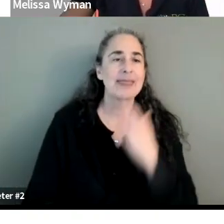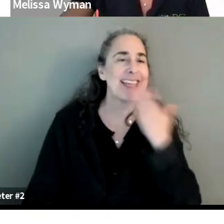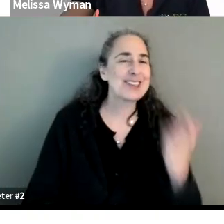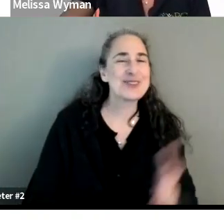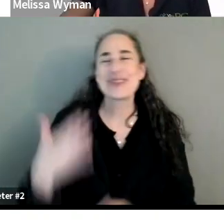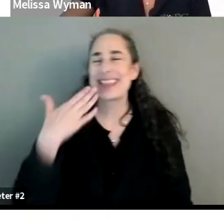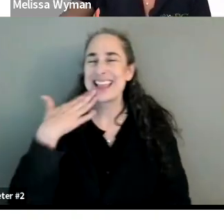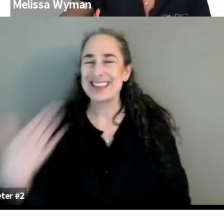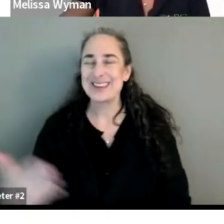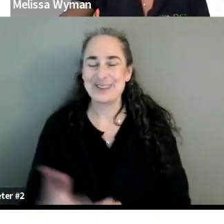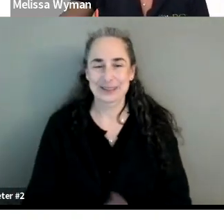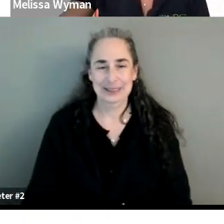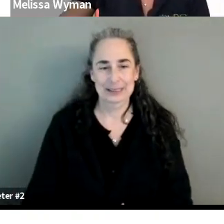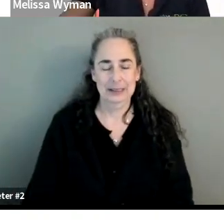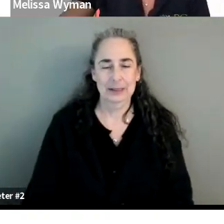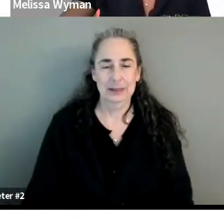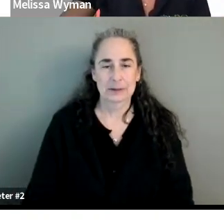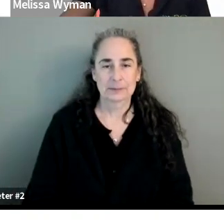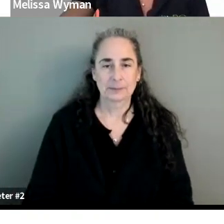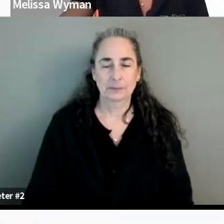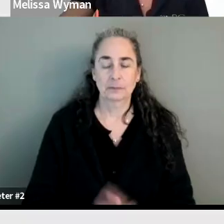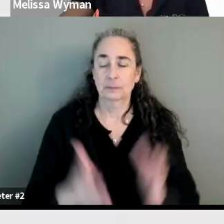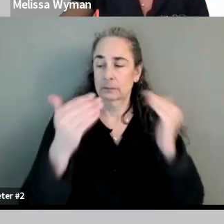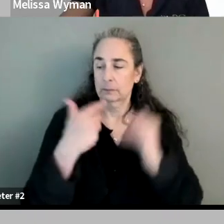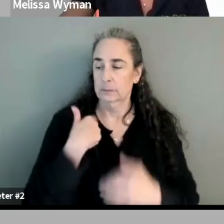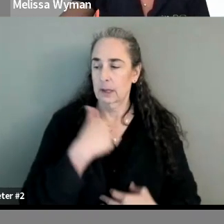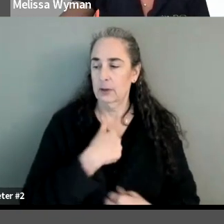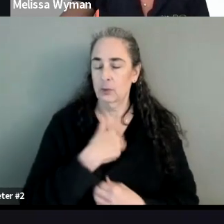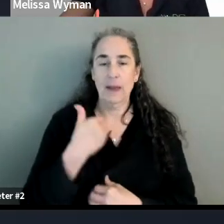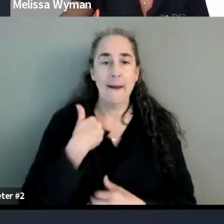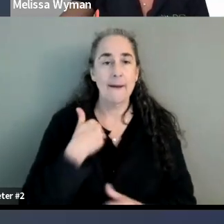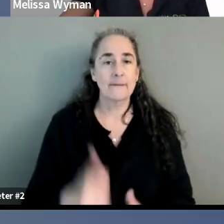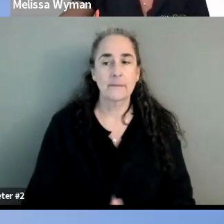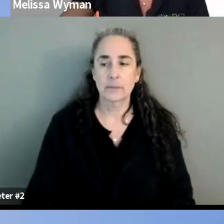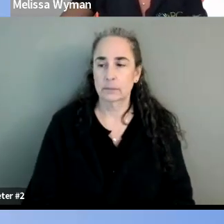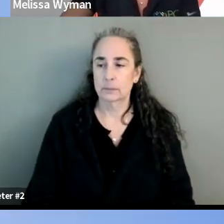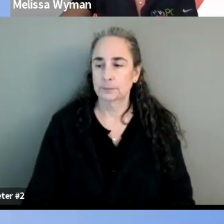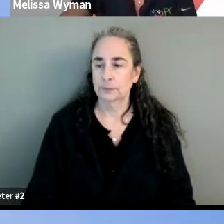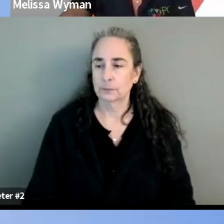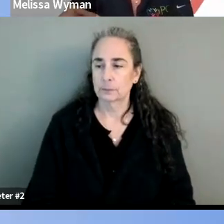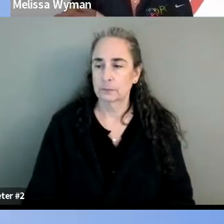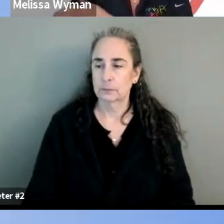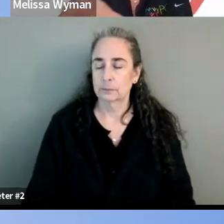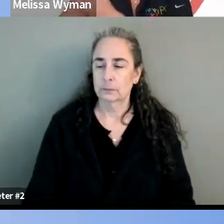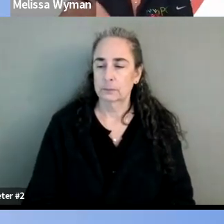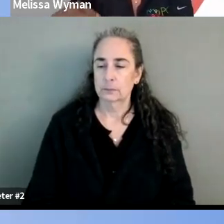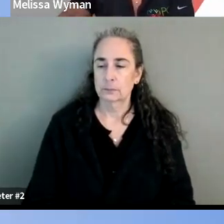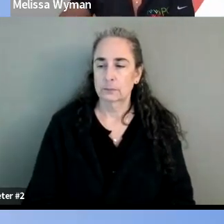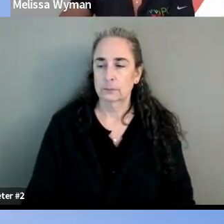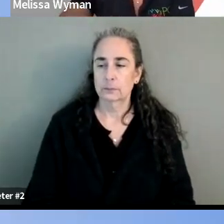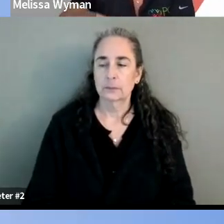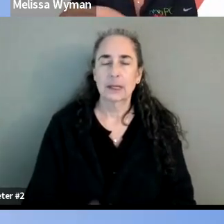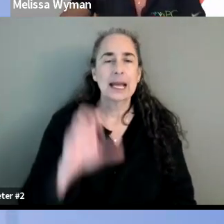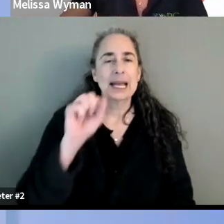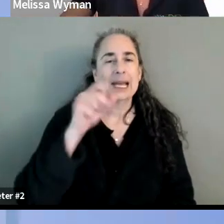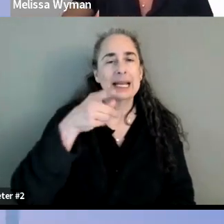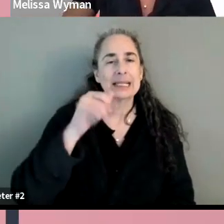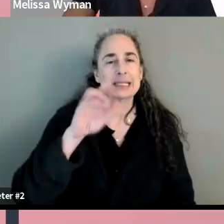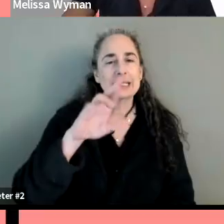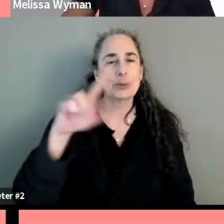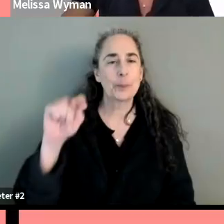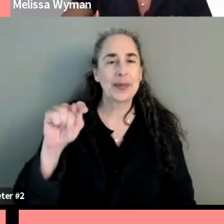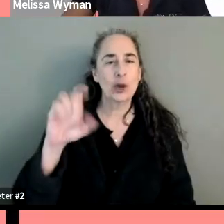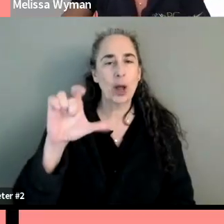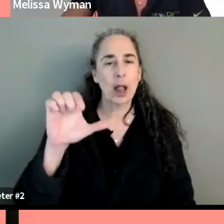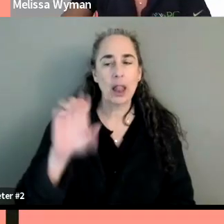thank you. Okay, so next we have is Spirit Club. So Jared Seiner is the foundation of